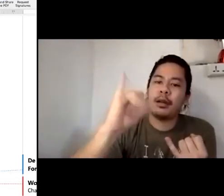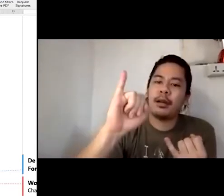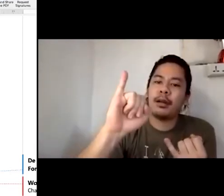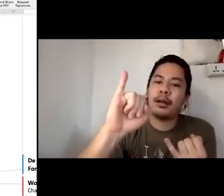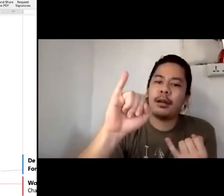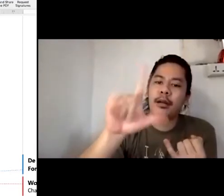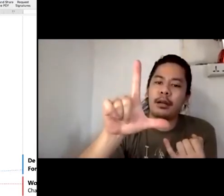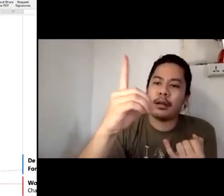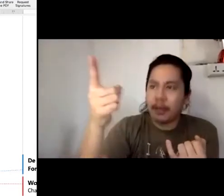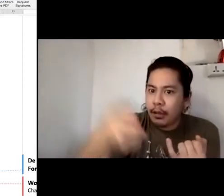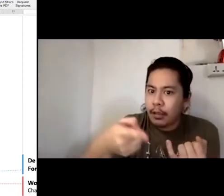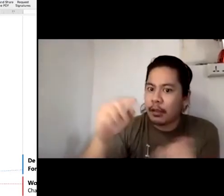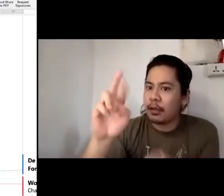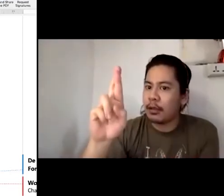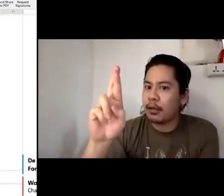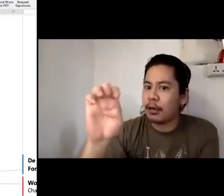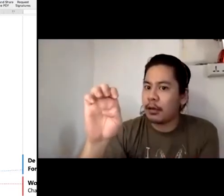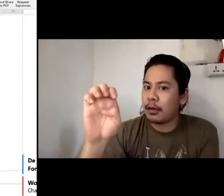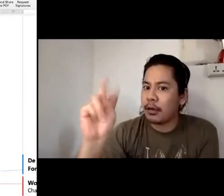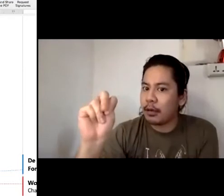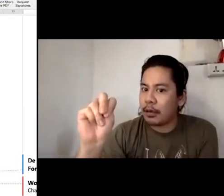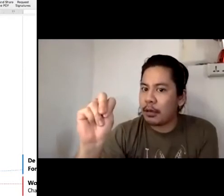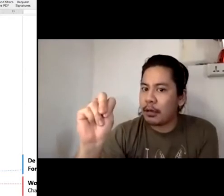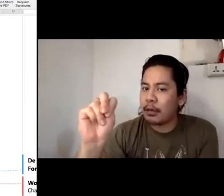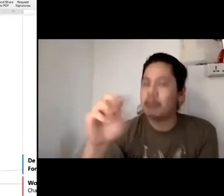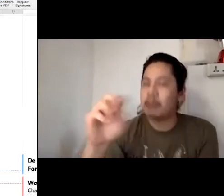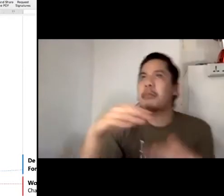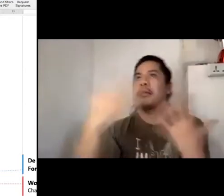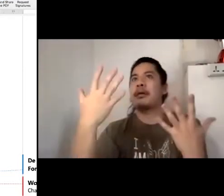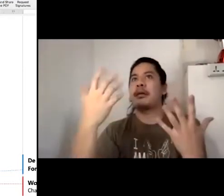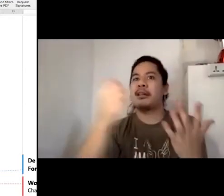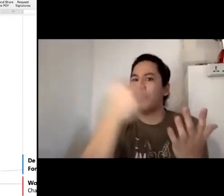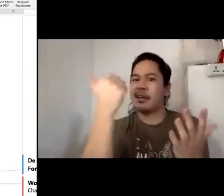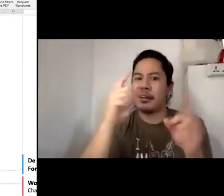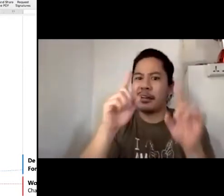indicate the neutrality of it. Mhm.